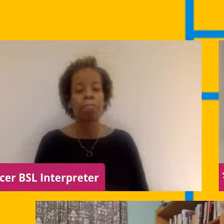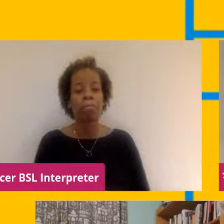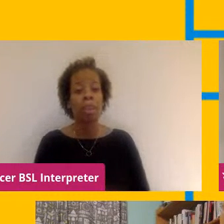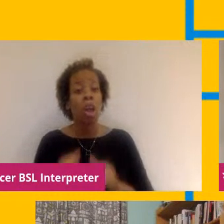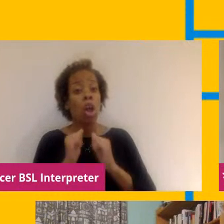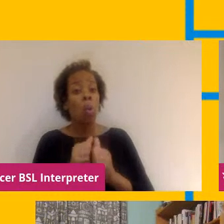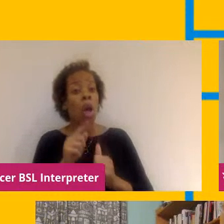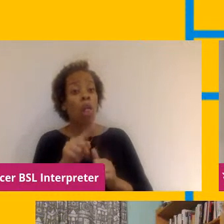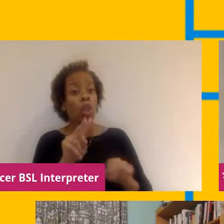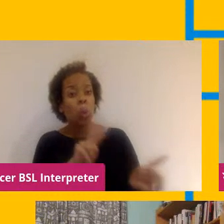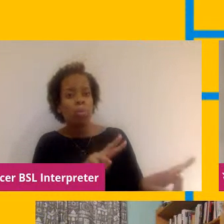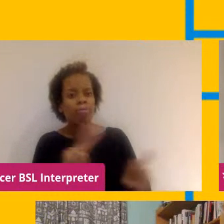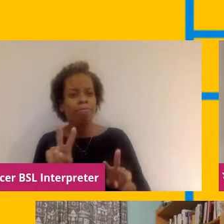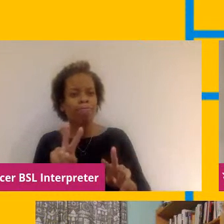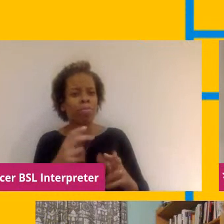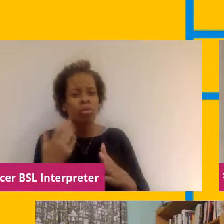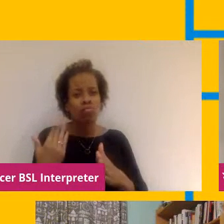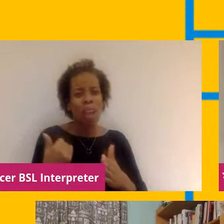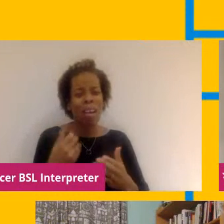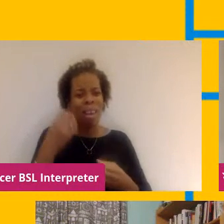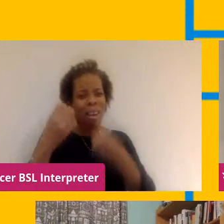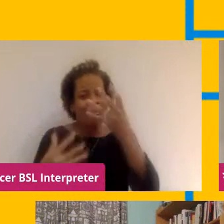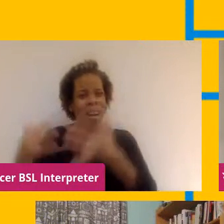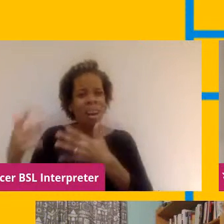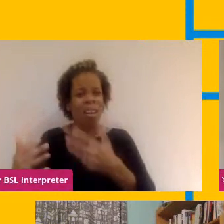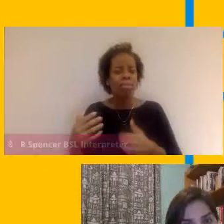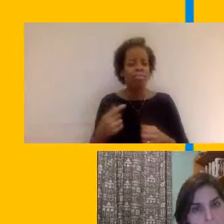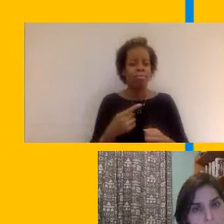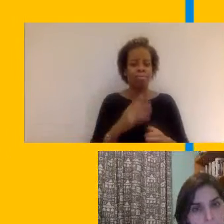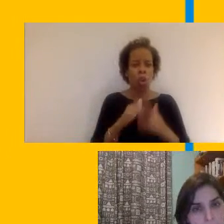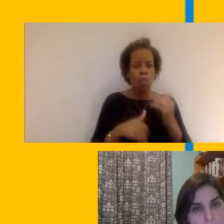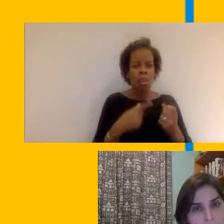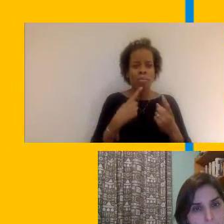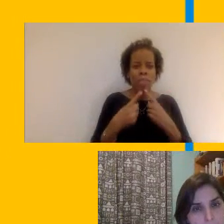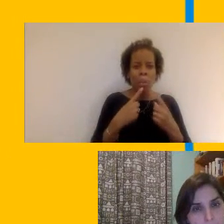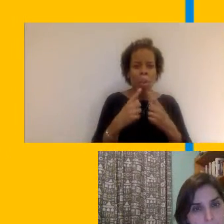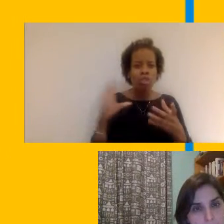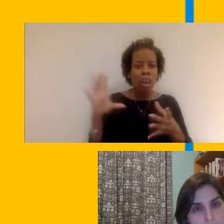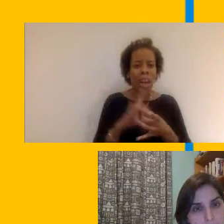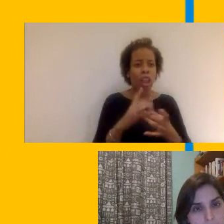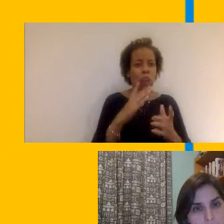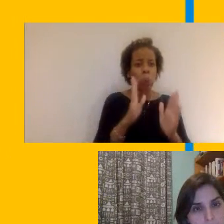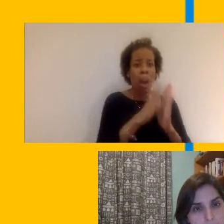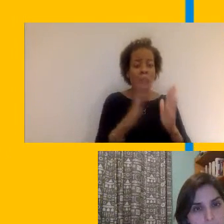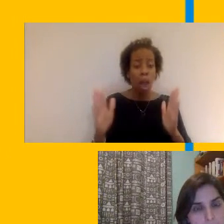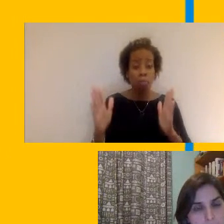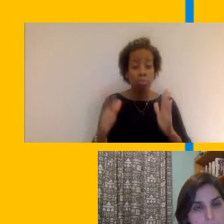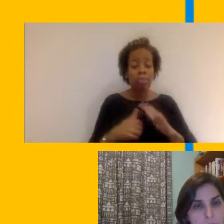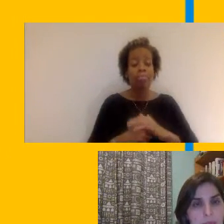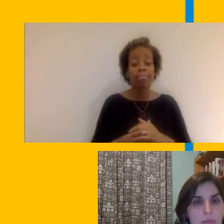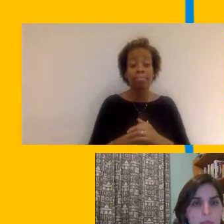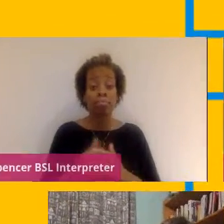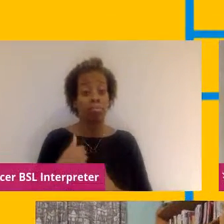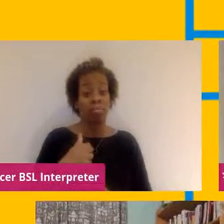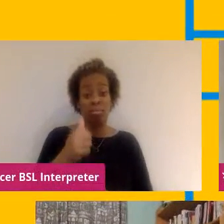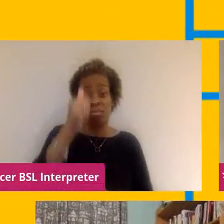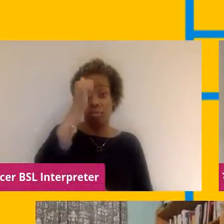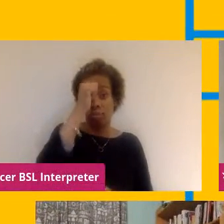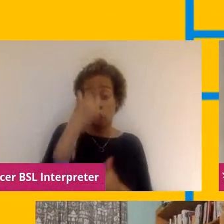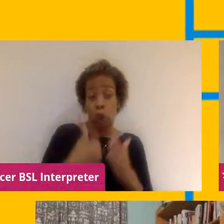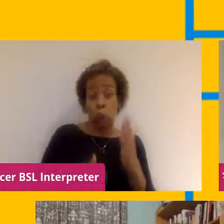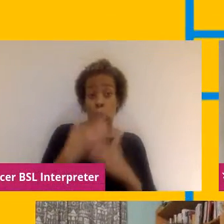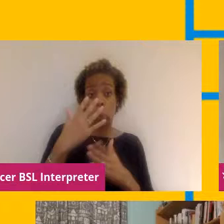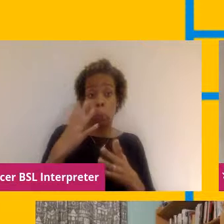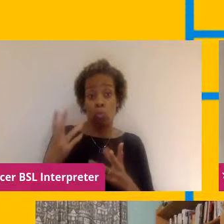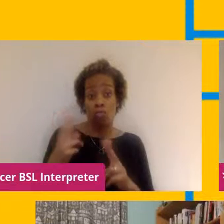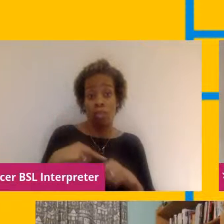around libraries, and we get this embedded in risk assessments as control measures. So for instance, I'm aware of new research that's come out to